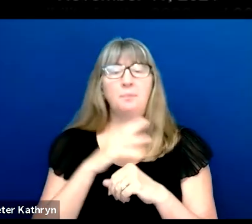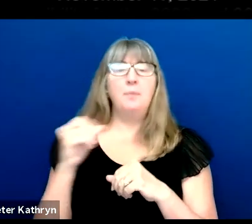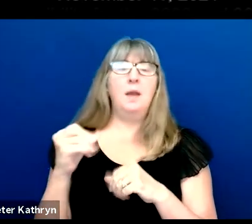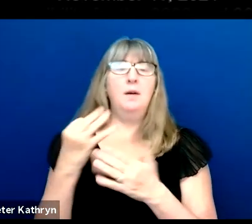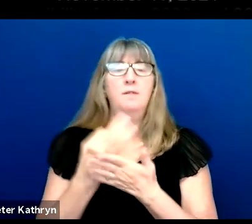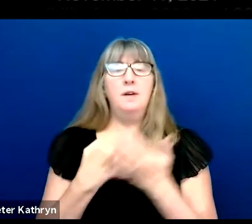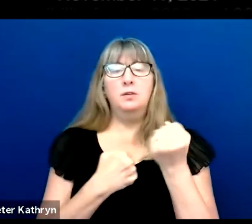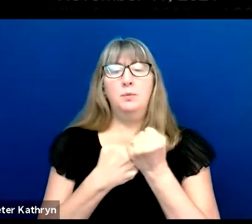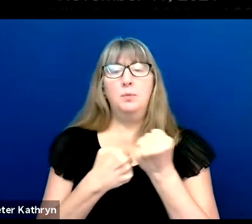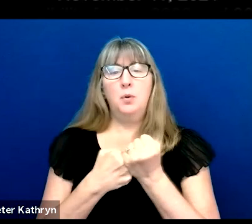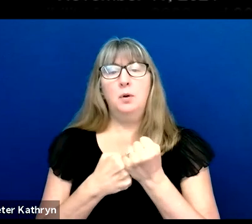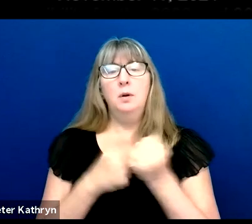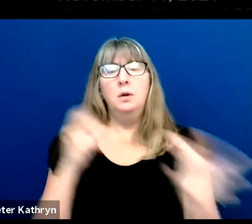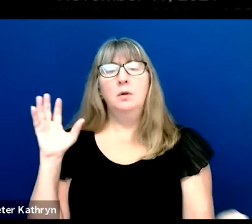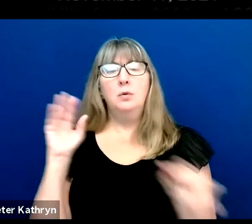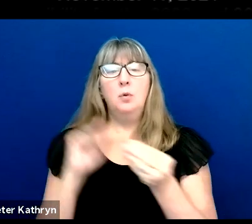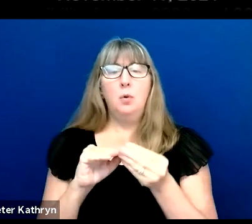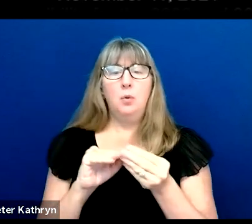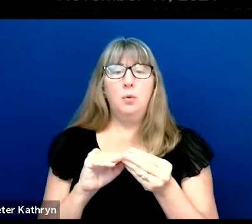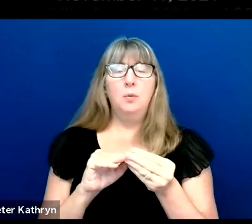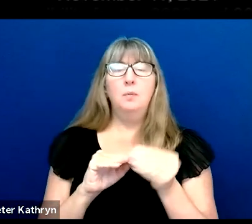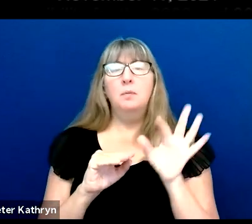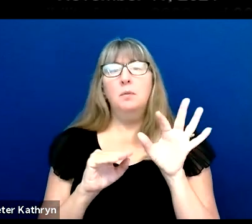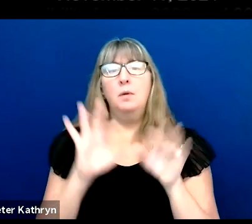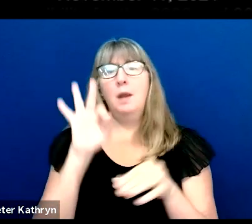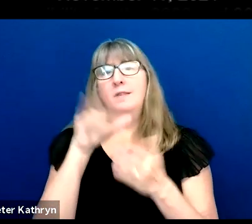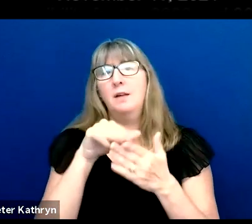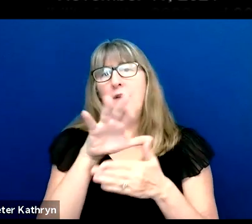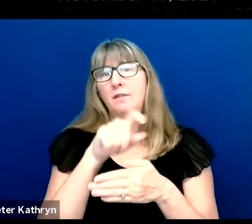financial support needs total between $9,500 to